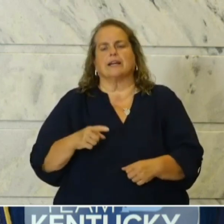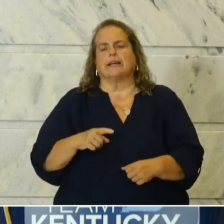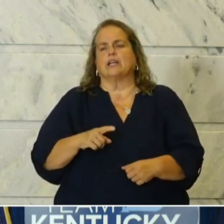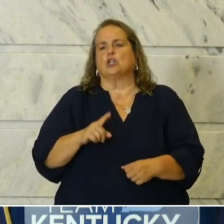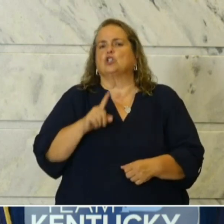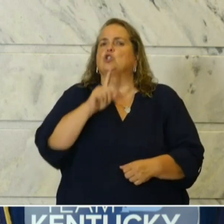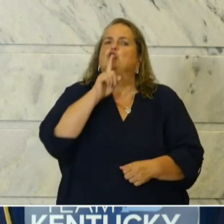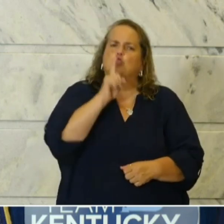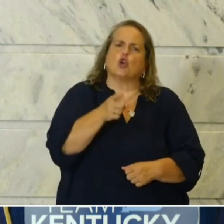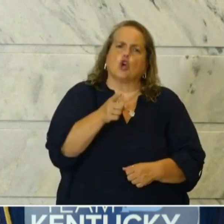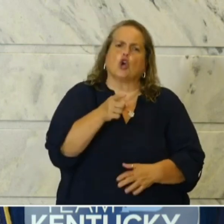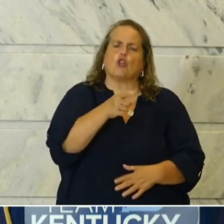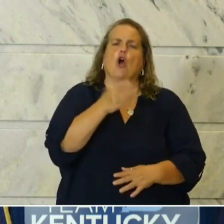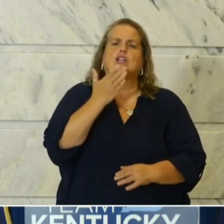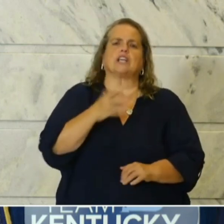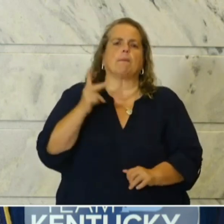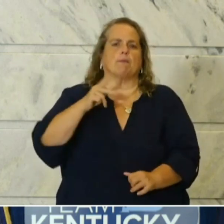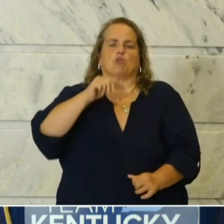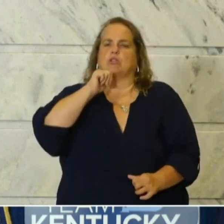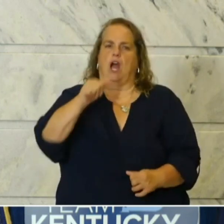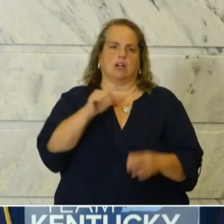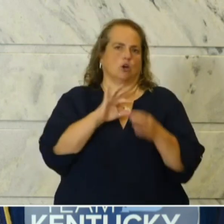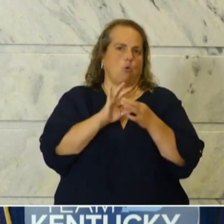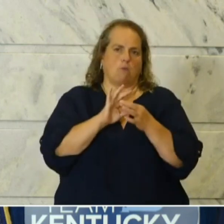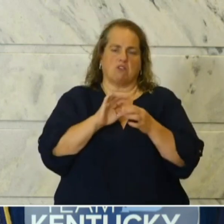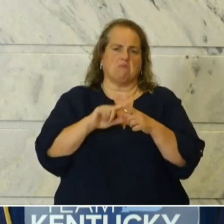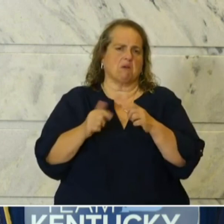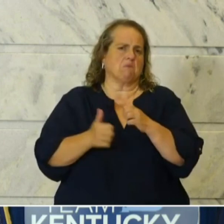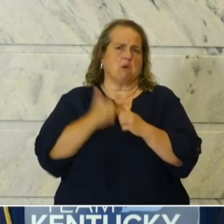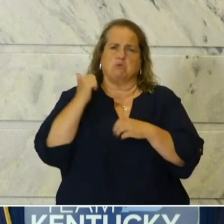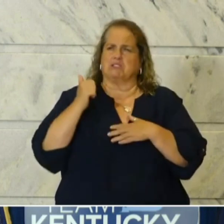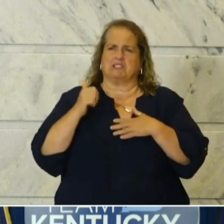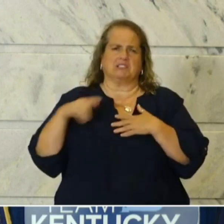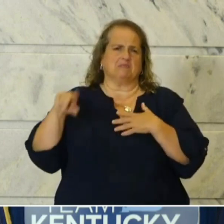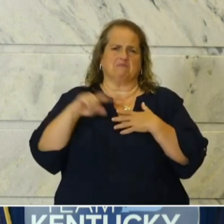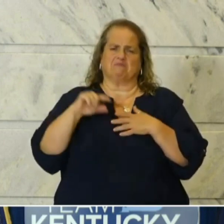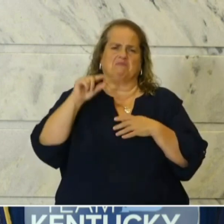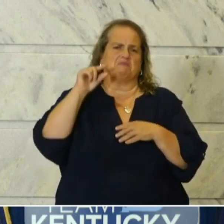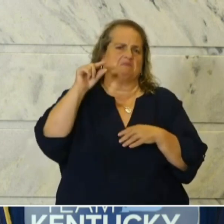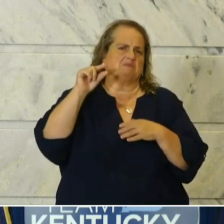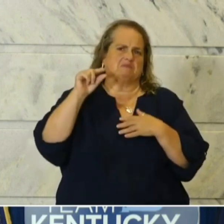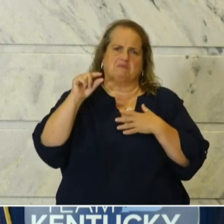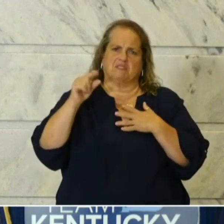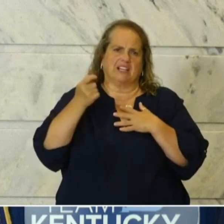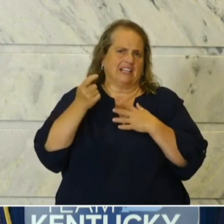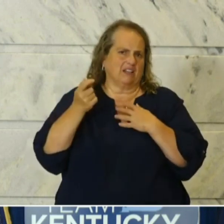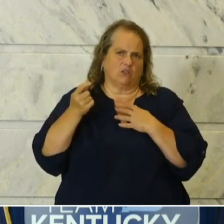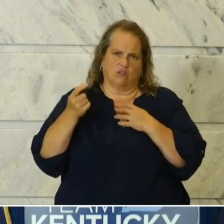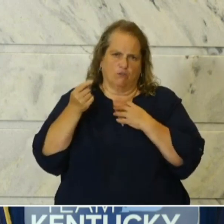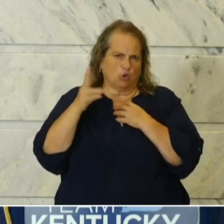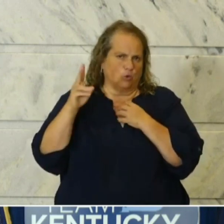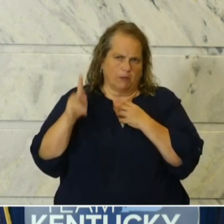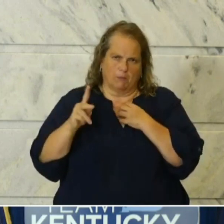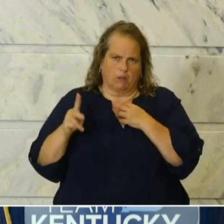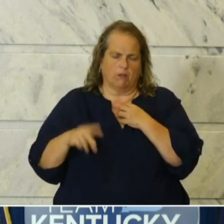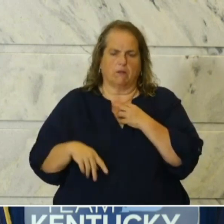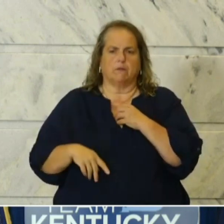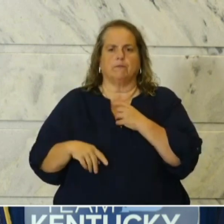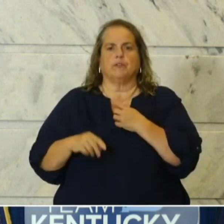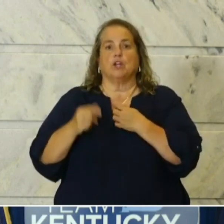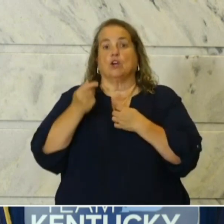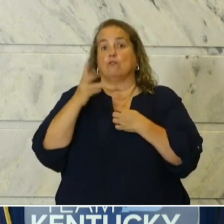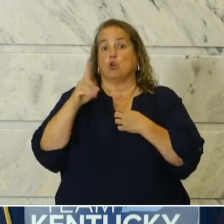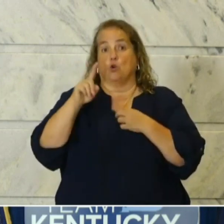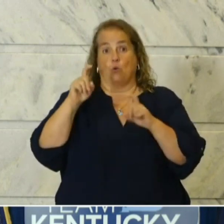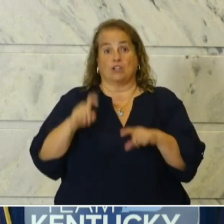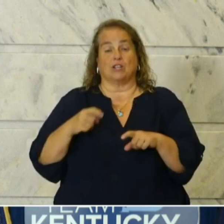that are uncooperative, but so far those have been far in the minority. A couple of other questions that I'm